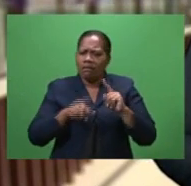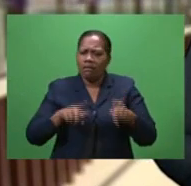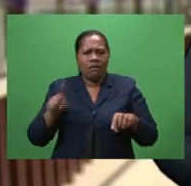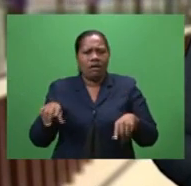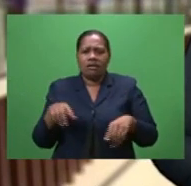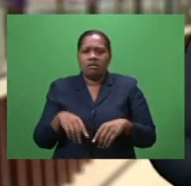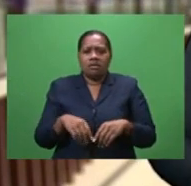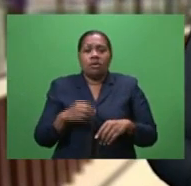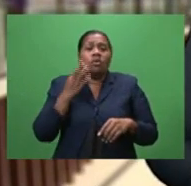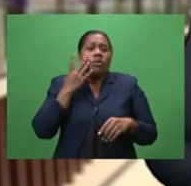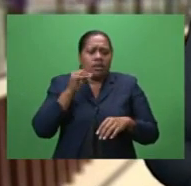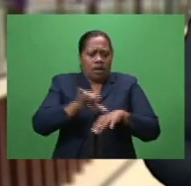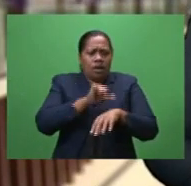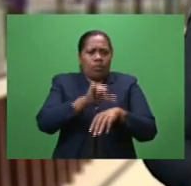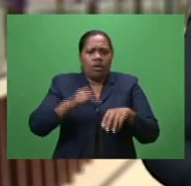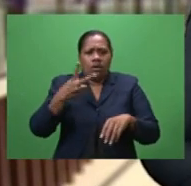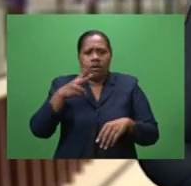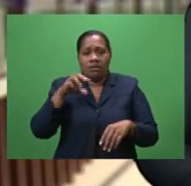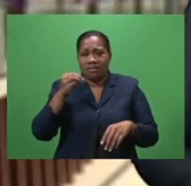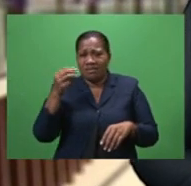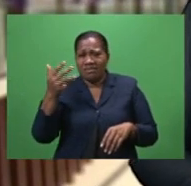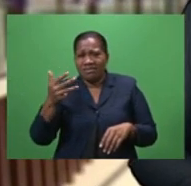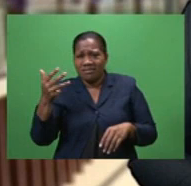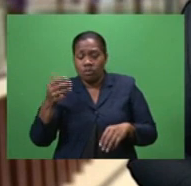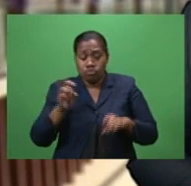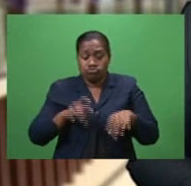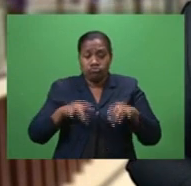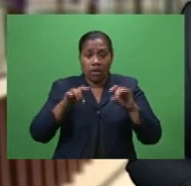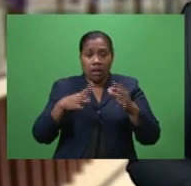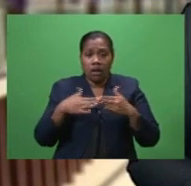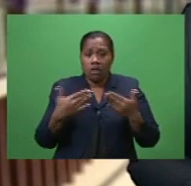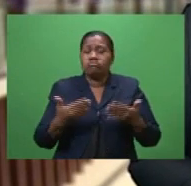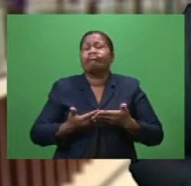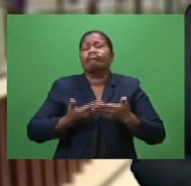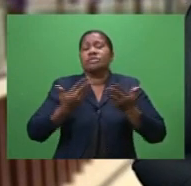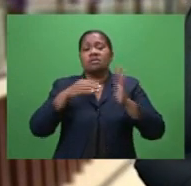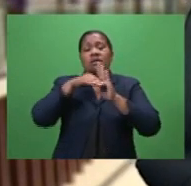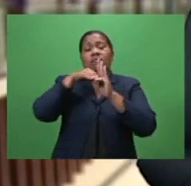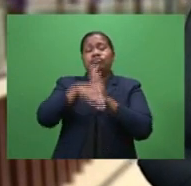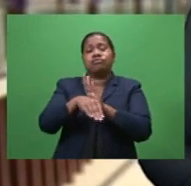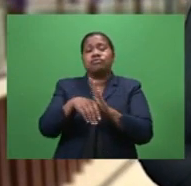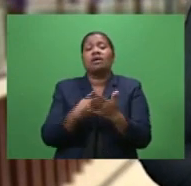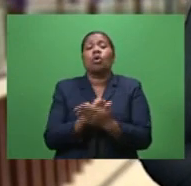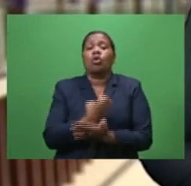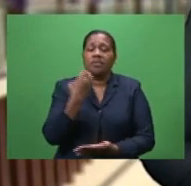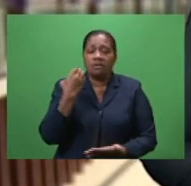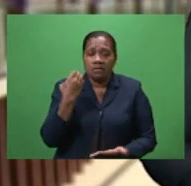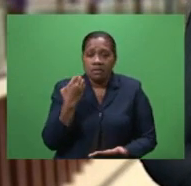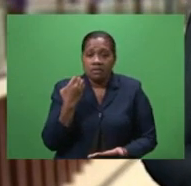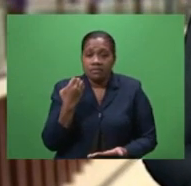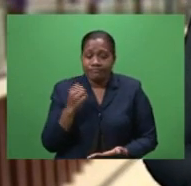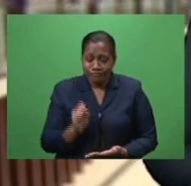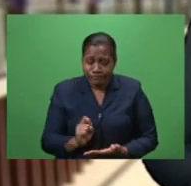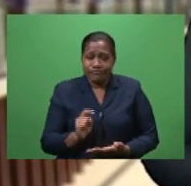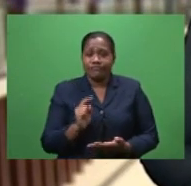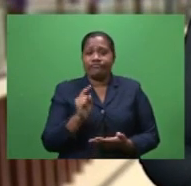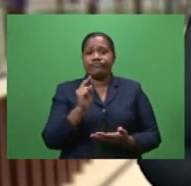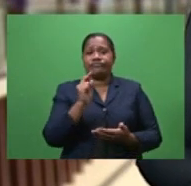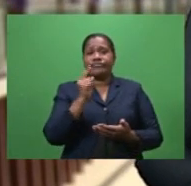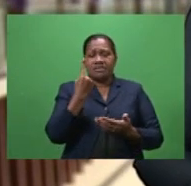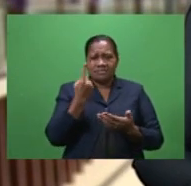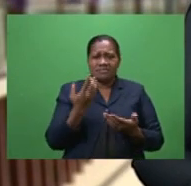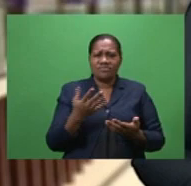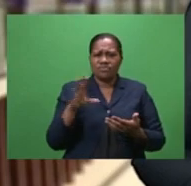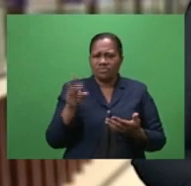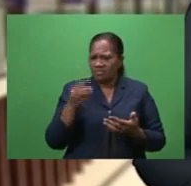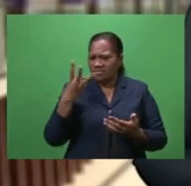April 2019. Australia is facing its biggest fall in economic activity and its first recession in 30